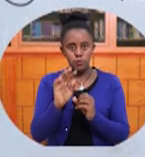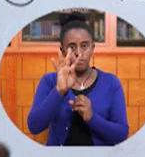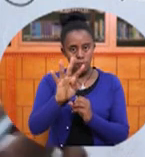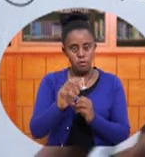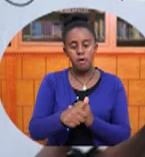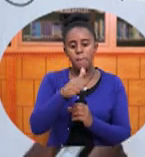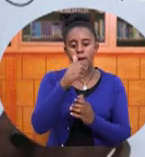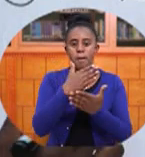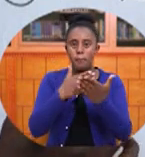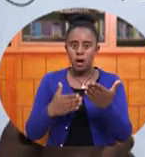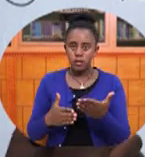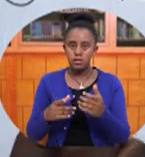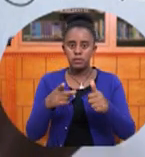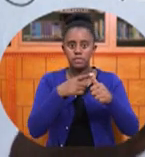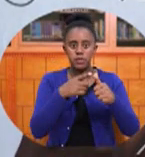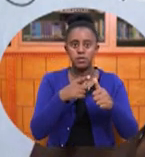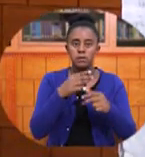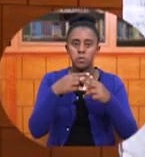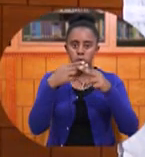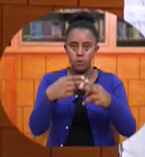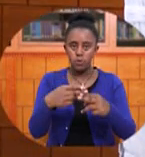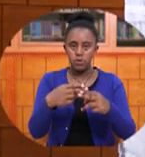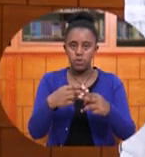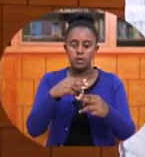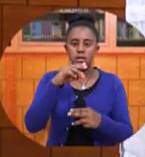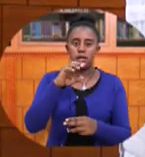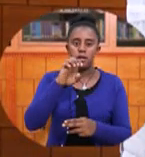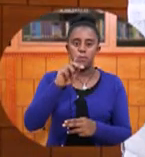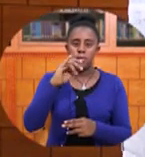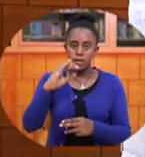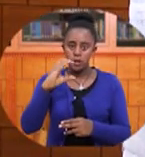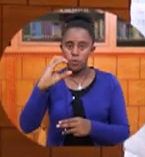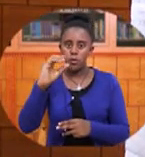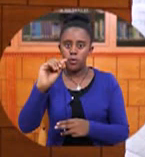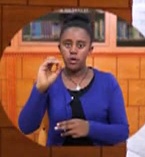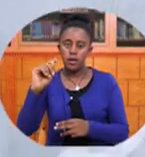consisting four main parts. The first one is called the epicotyle.